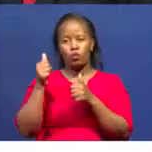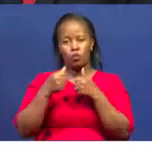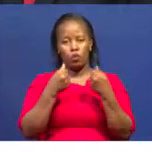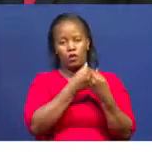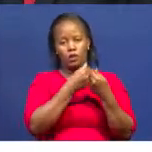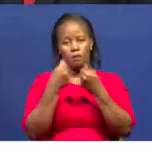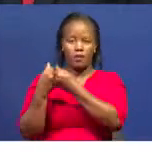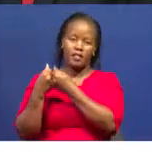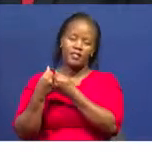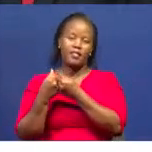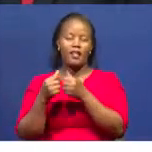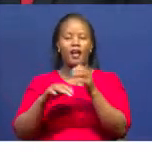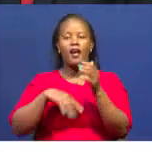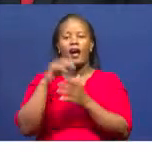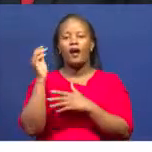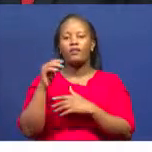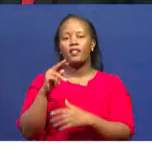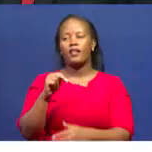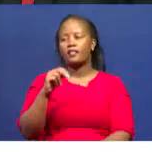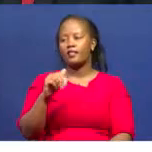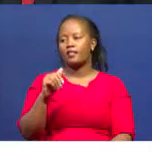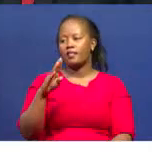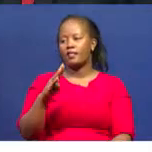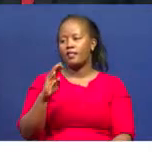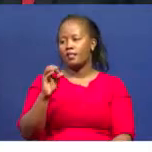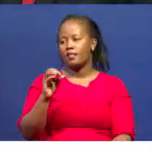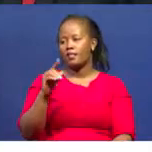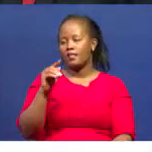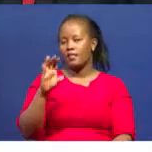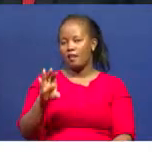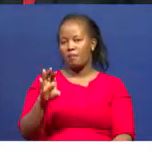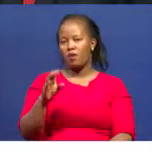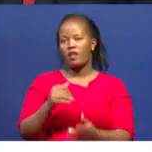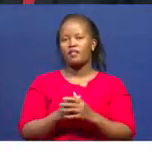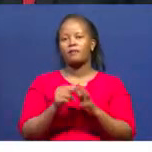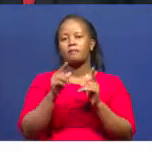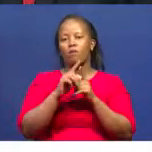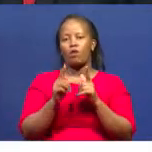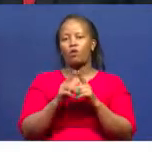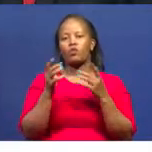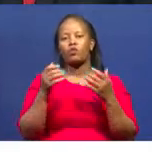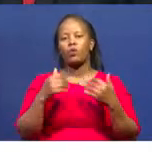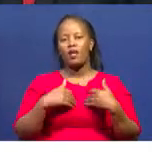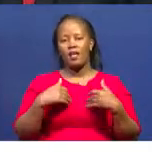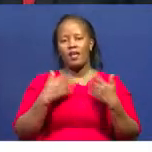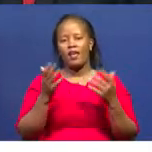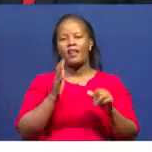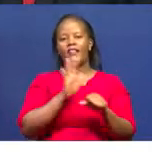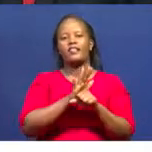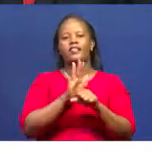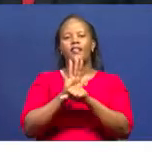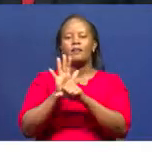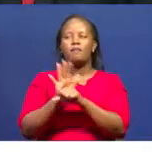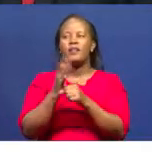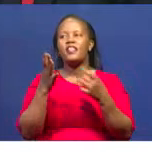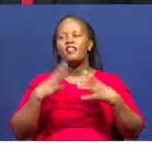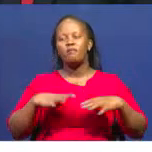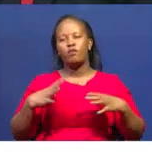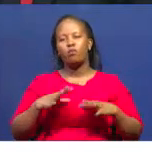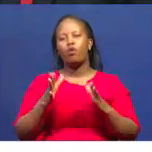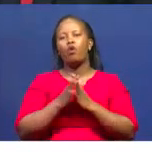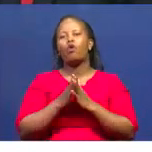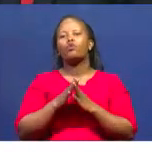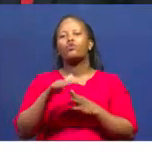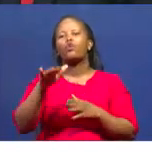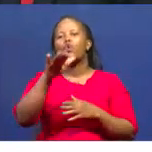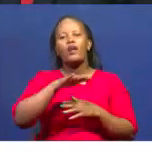Nambole. So the inside one, we fans and of course media had an open